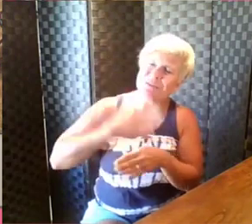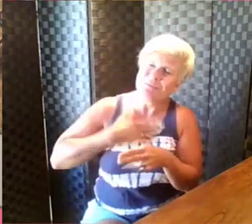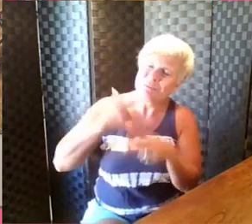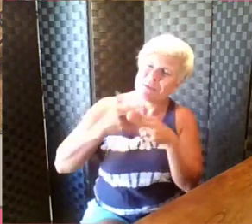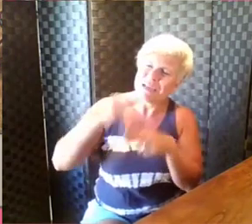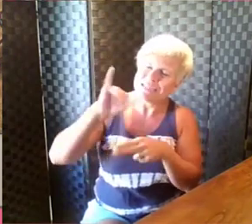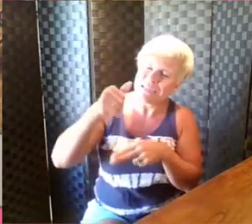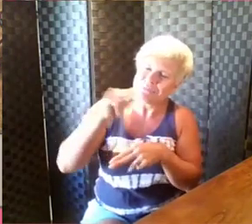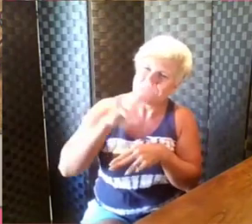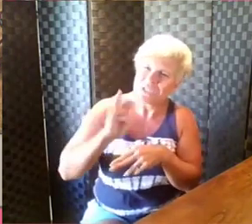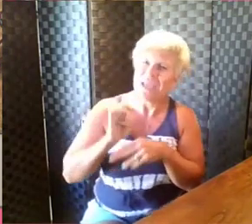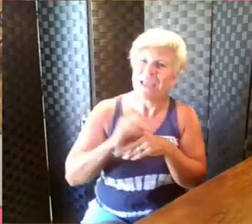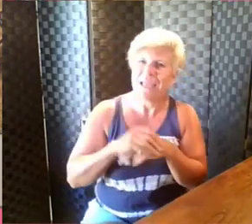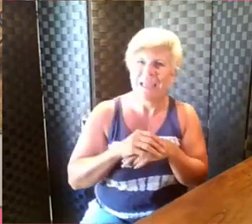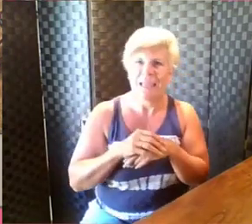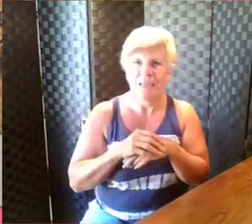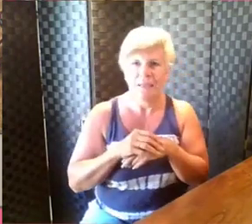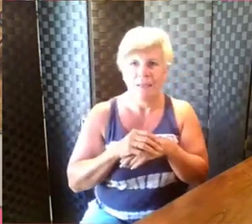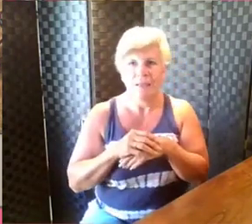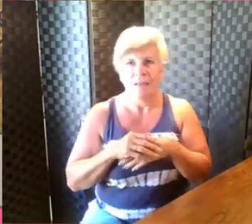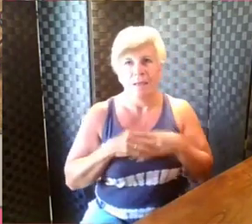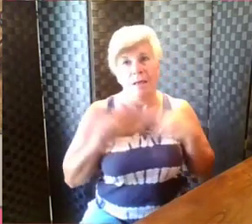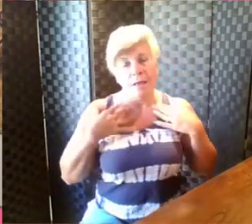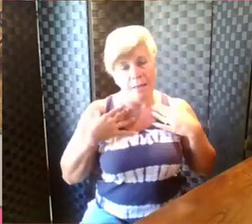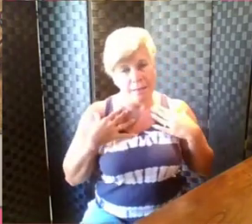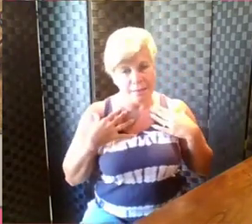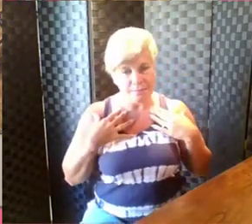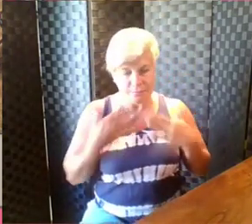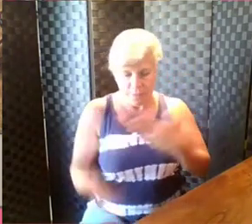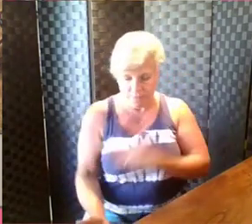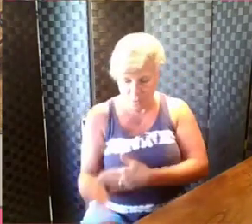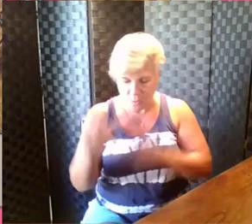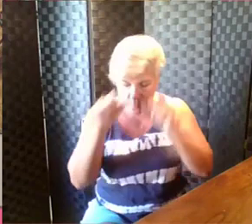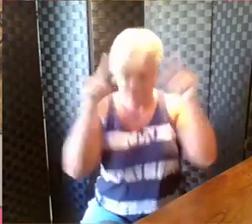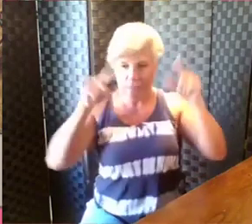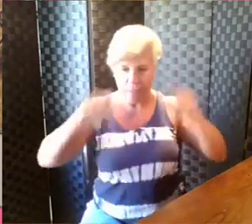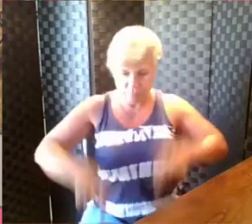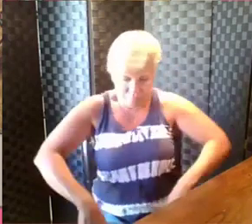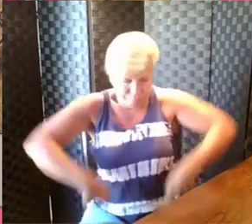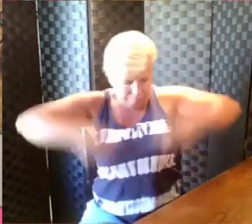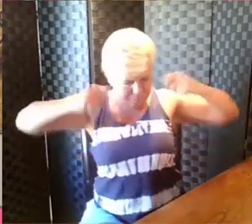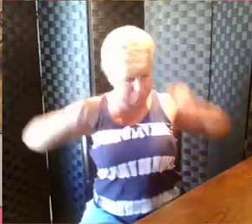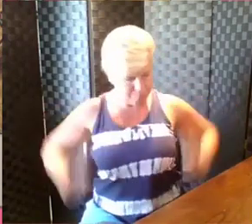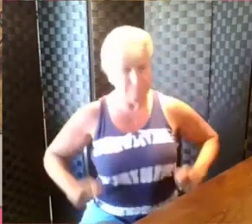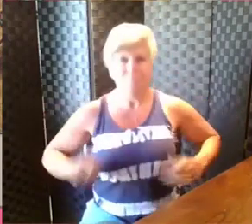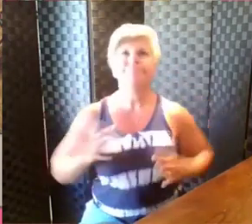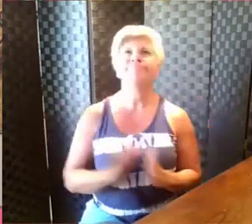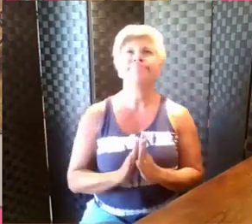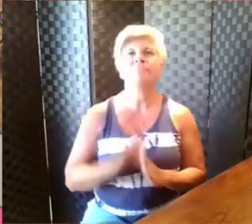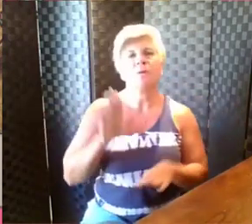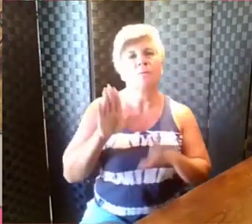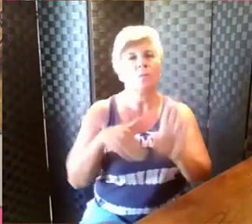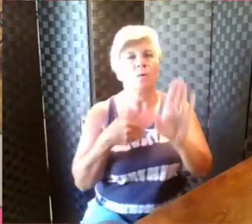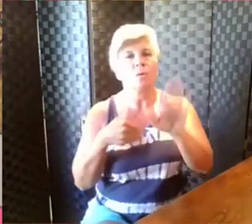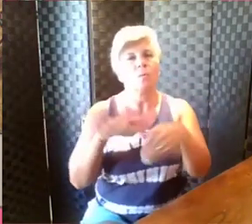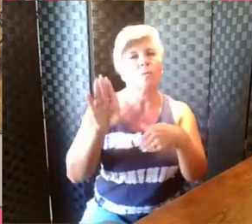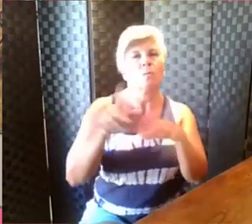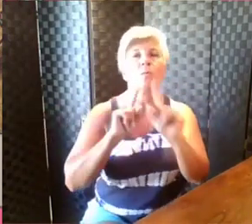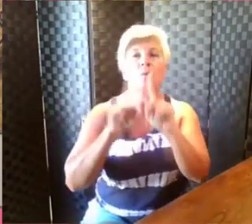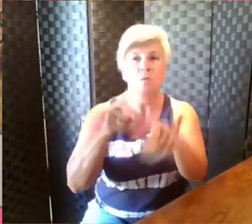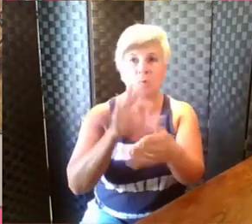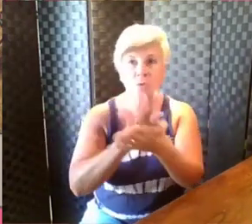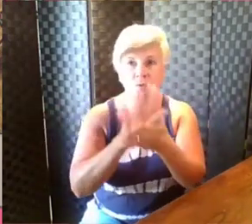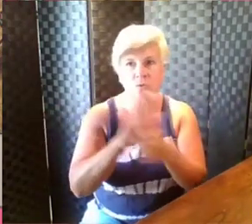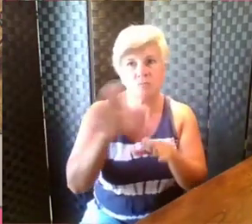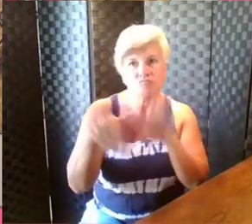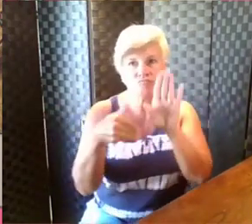The next morning, Chrysanthemum wore her most comfortable jumper. She walked to school as slowly as she could. She dragged